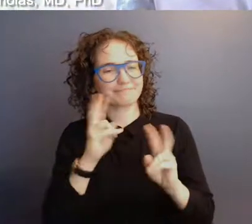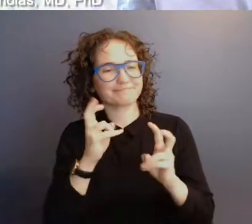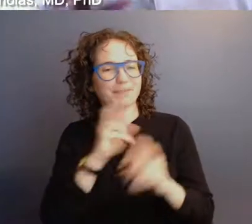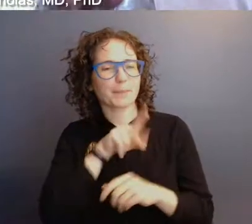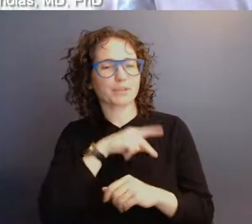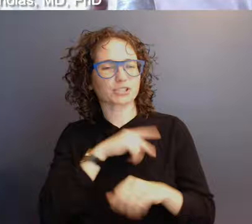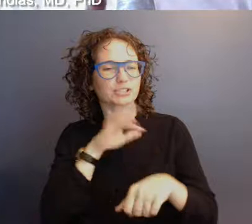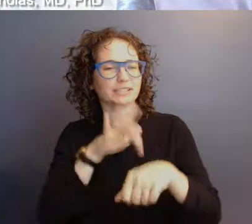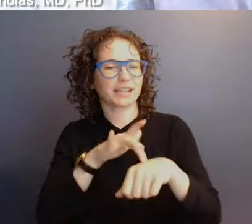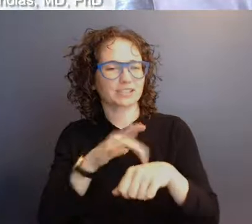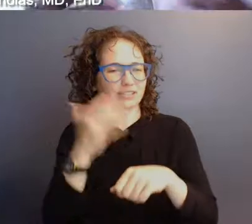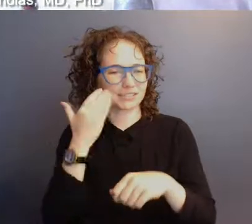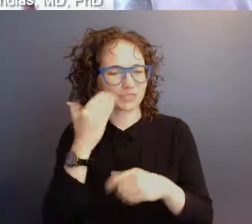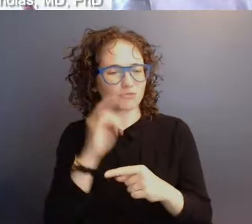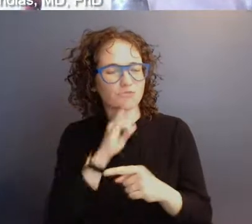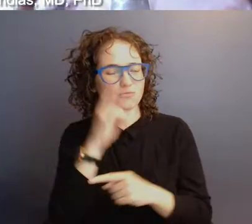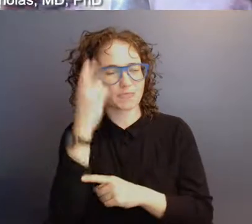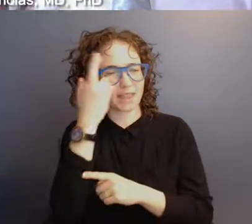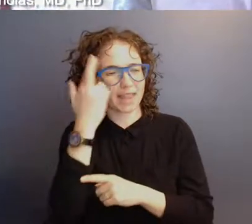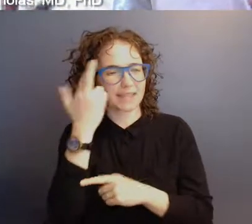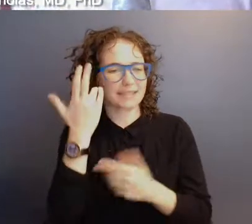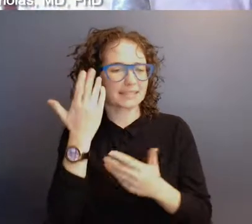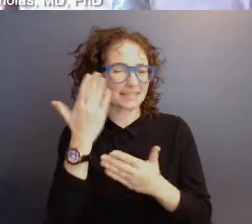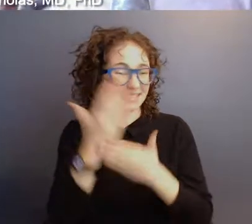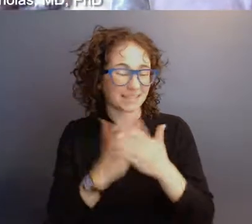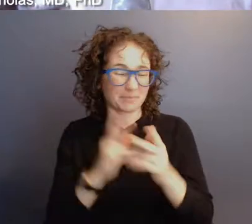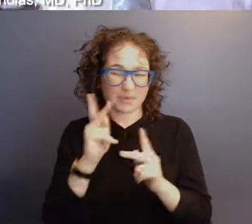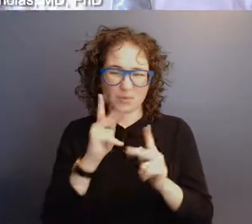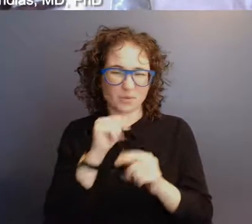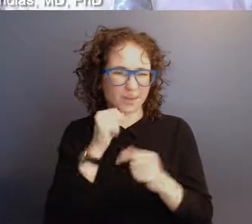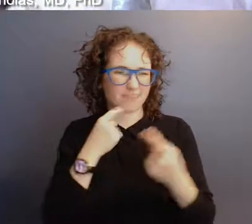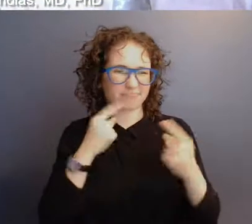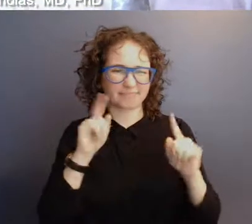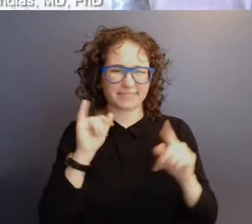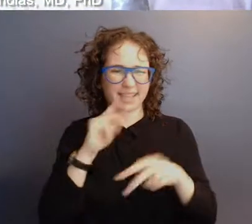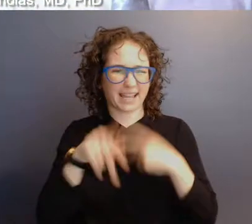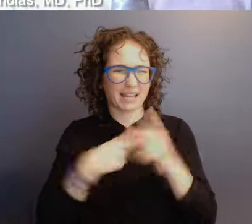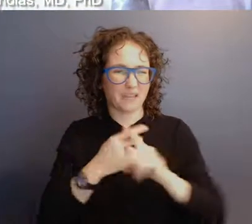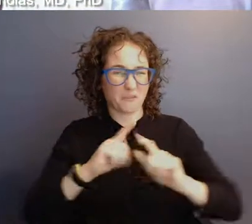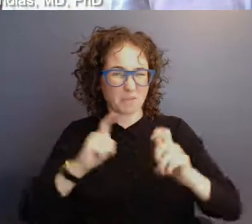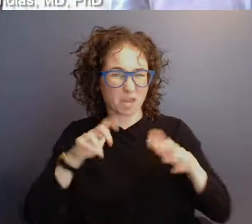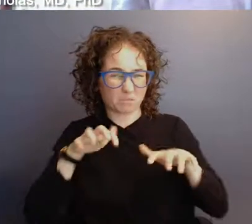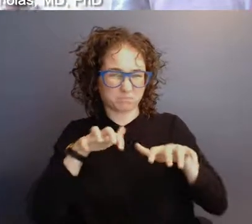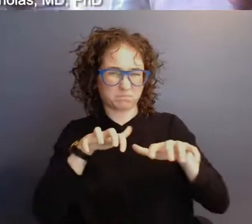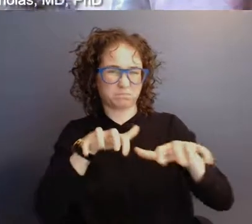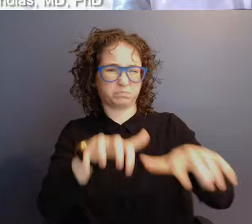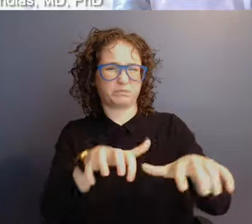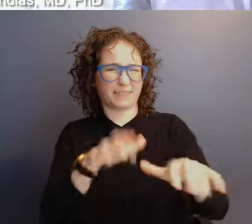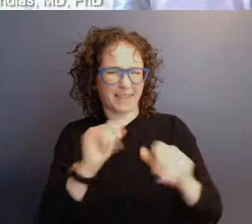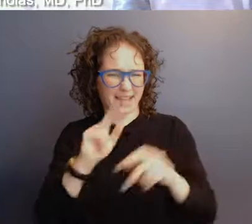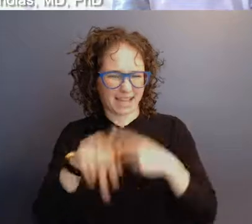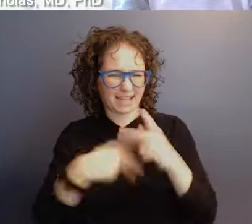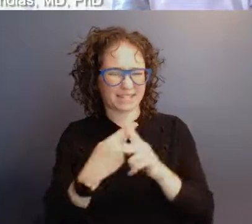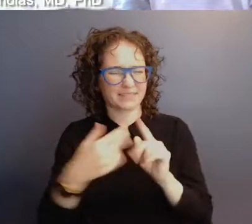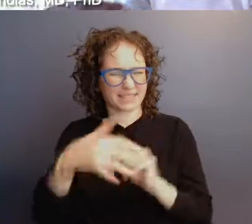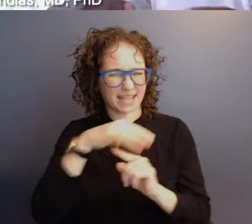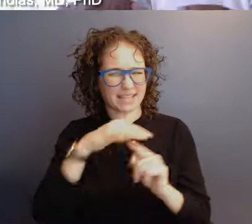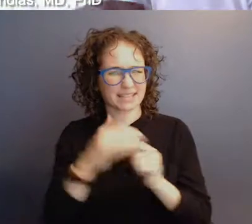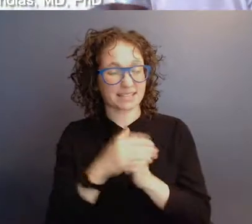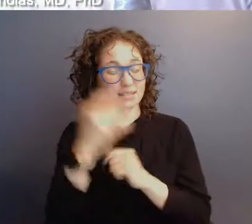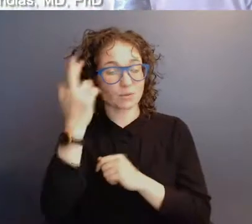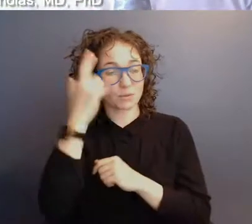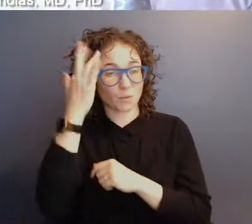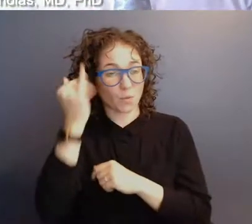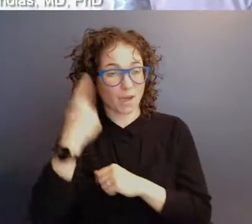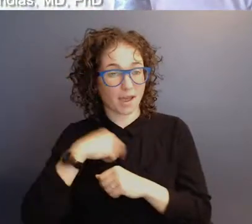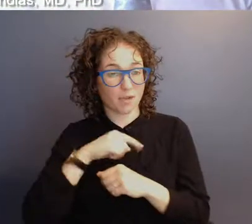the personal touch to realize that some people won't do well in those big public vibrant settings like that. And I think that's why we are using and